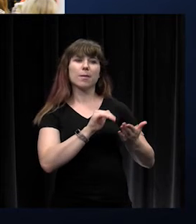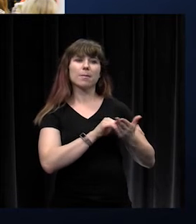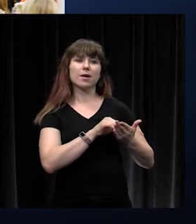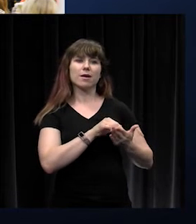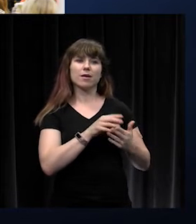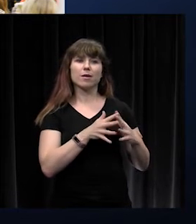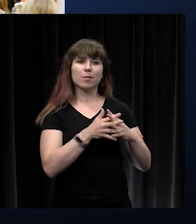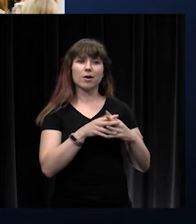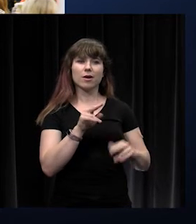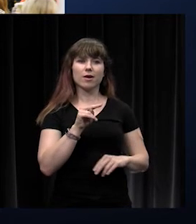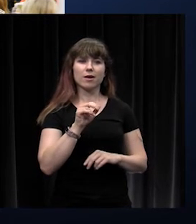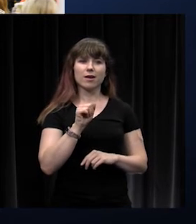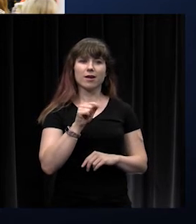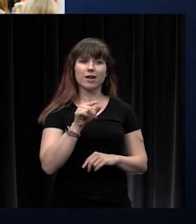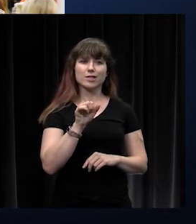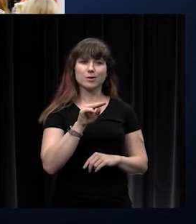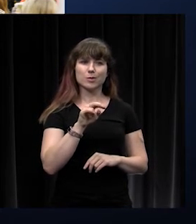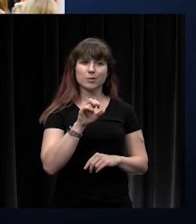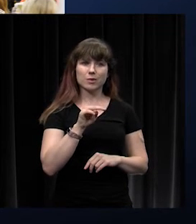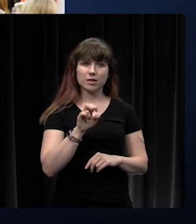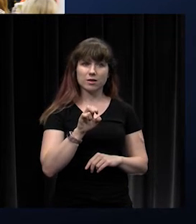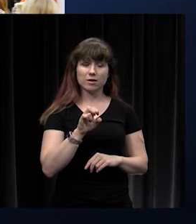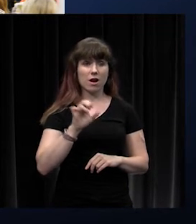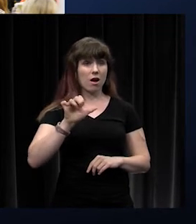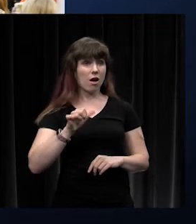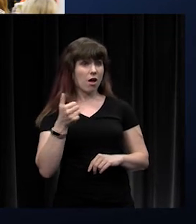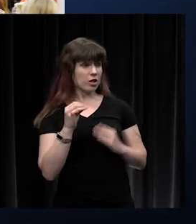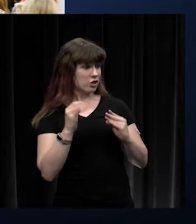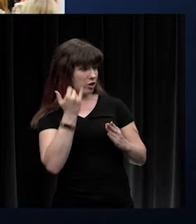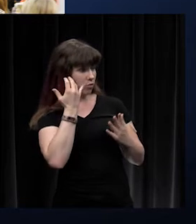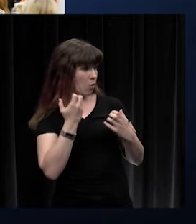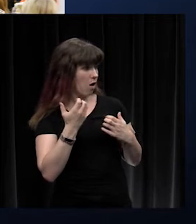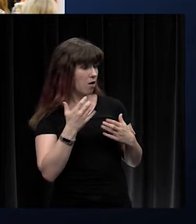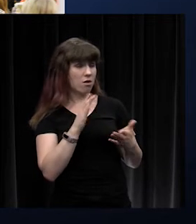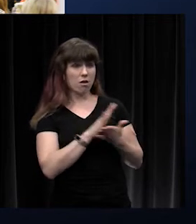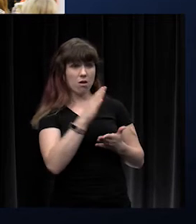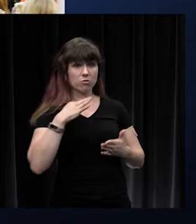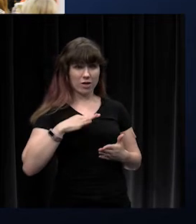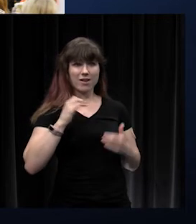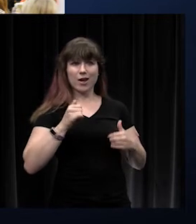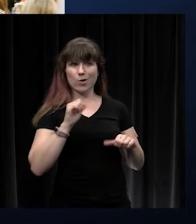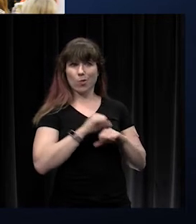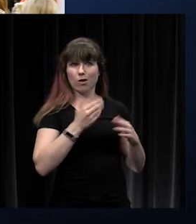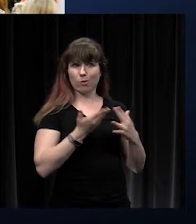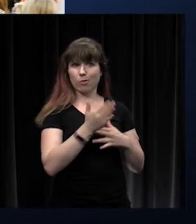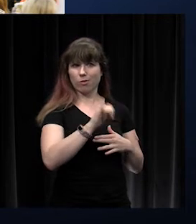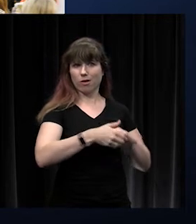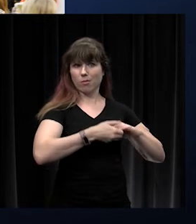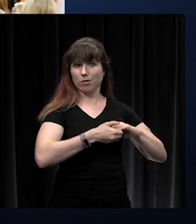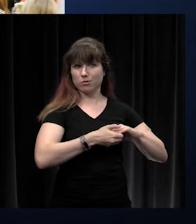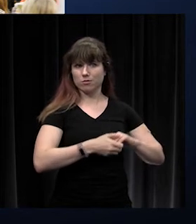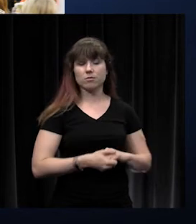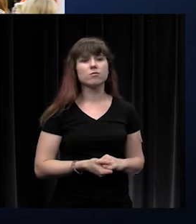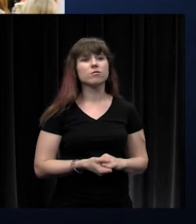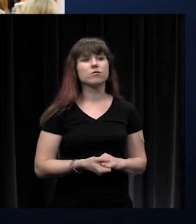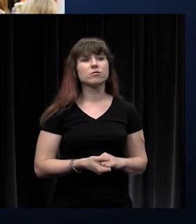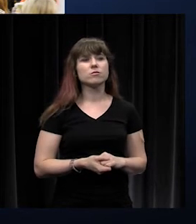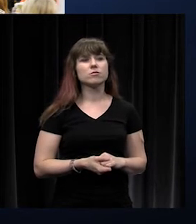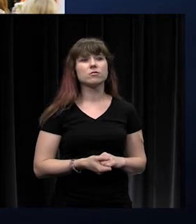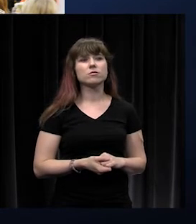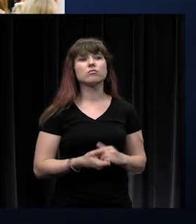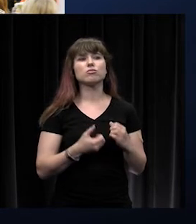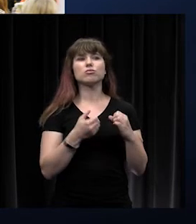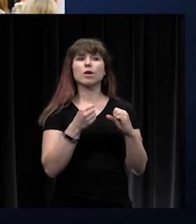they want to take that for college credit, can work through the university and receive college credit for that. We also tried to be very strategic in